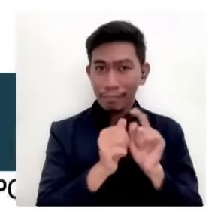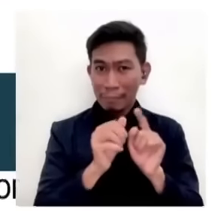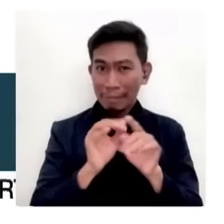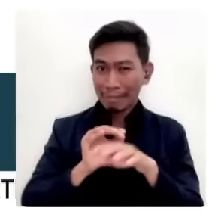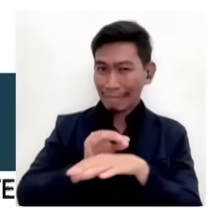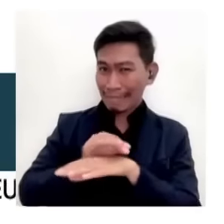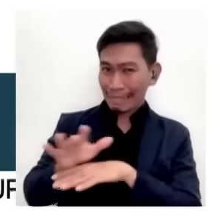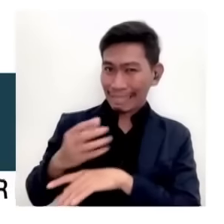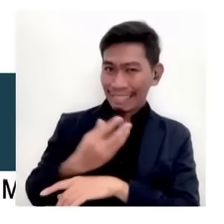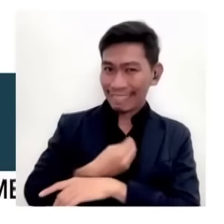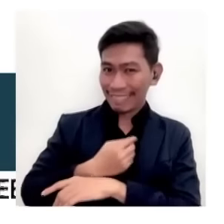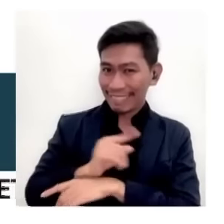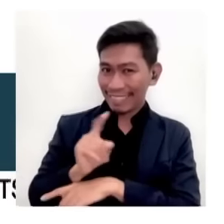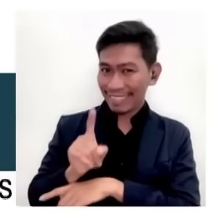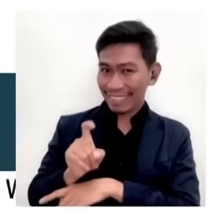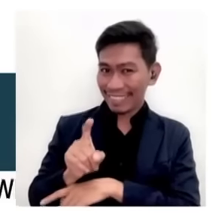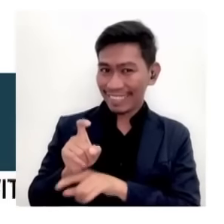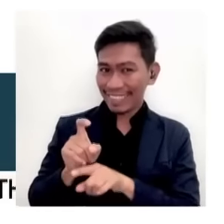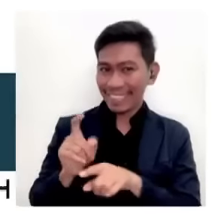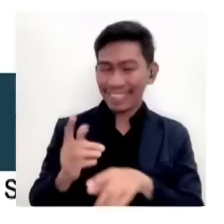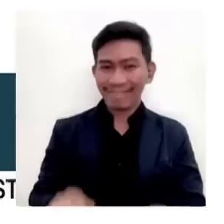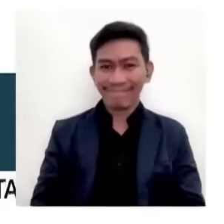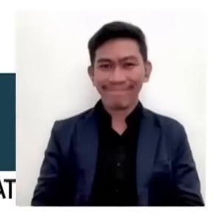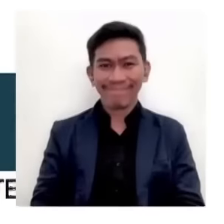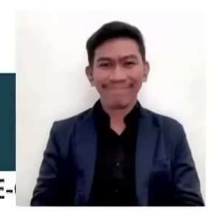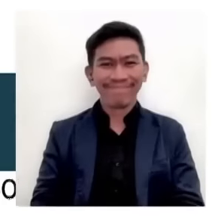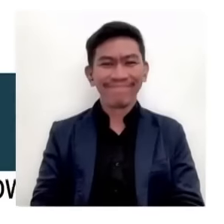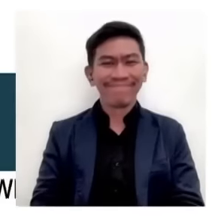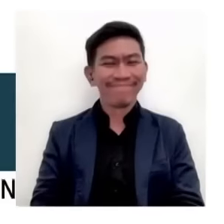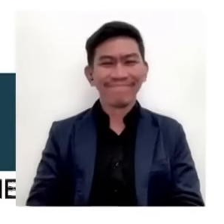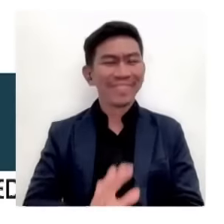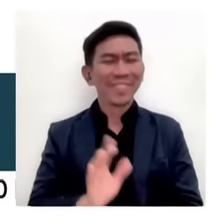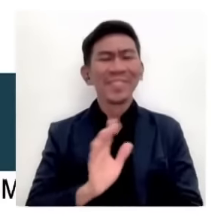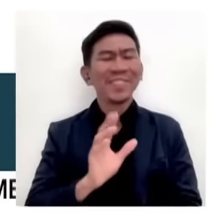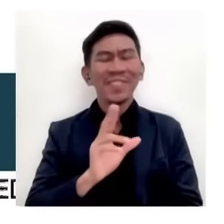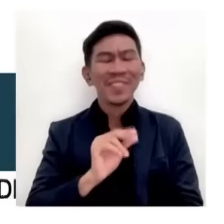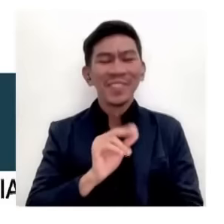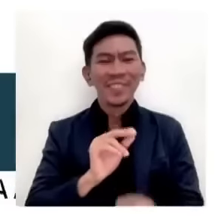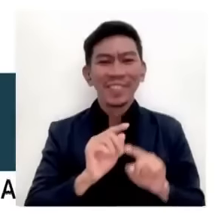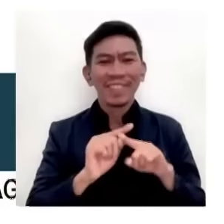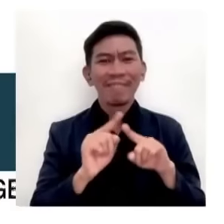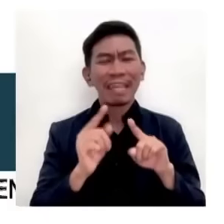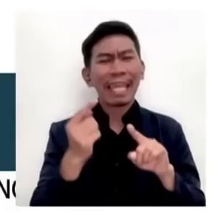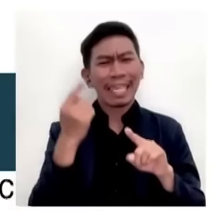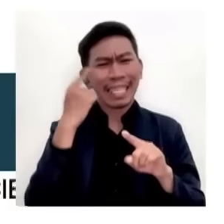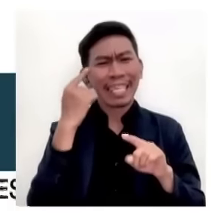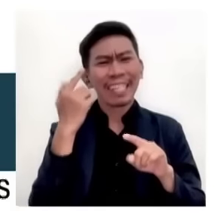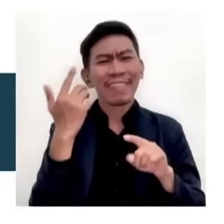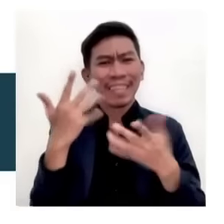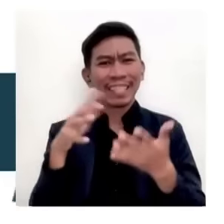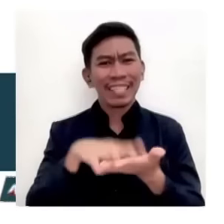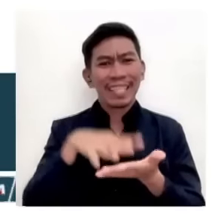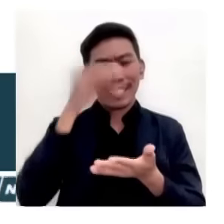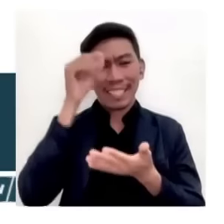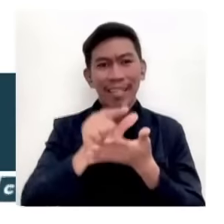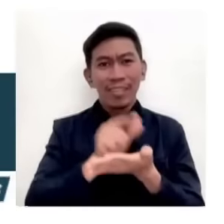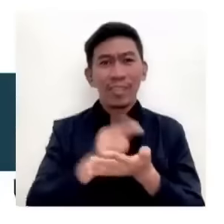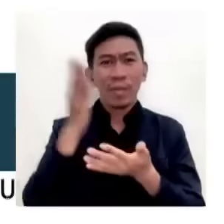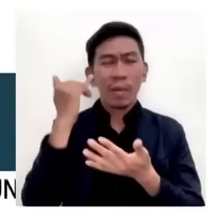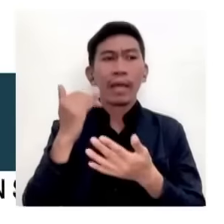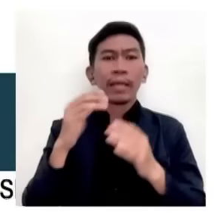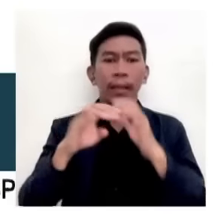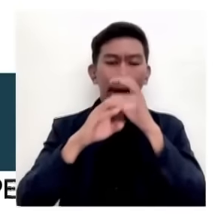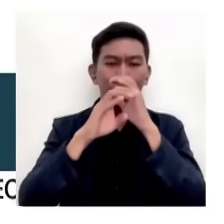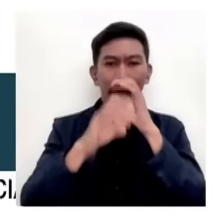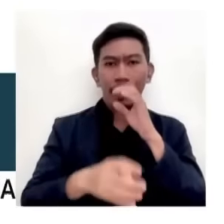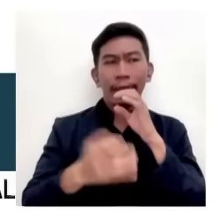Are you considering? Go ahead. I think we just learned our lessons kasi nag-relax kami. We put our